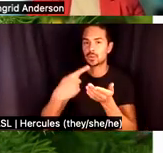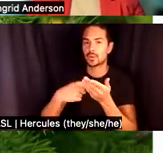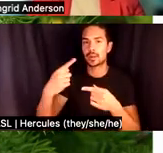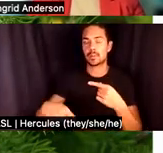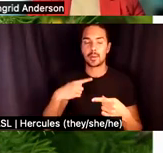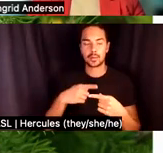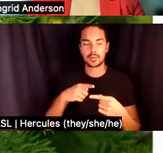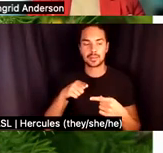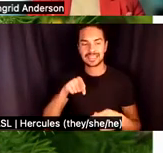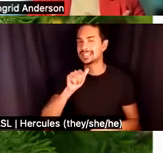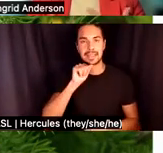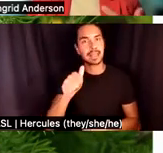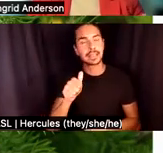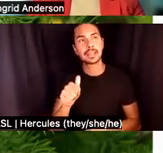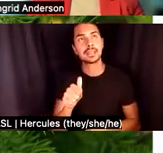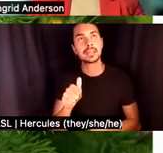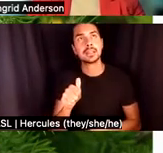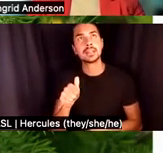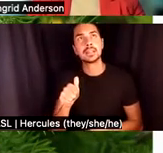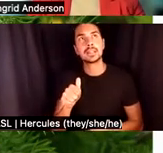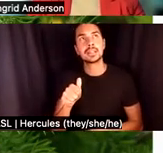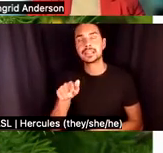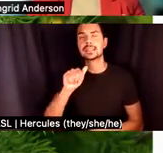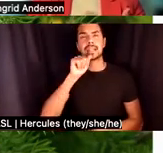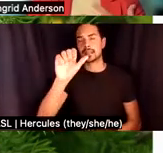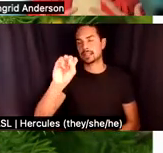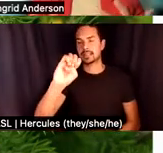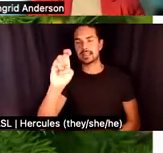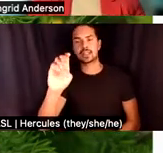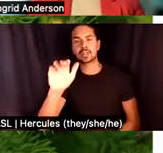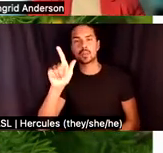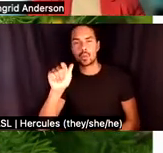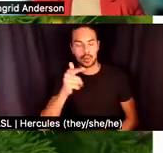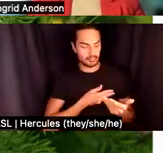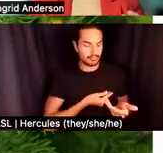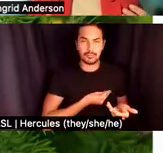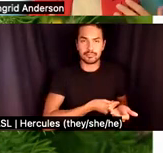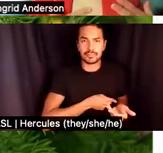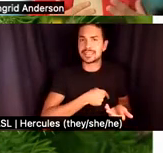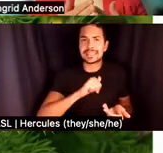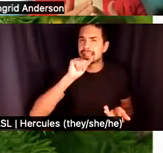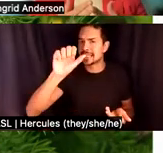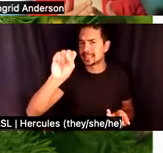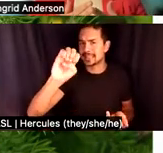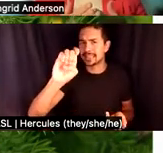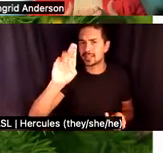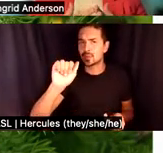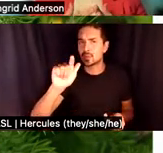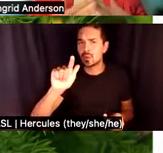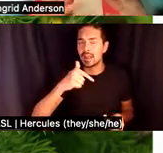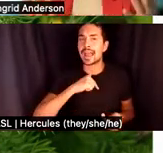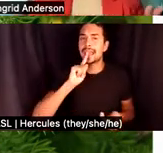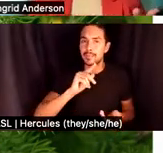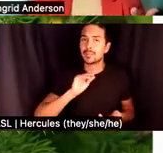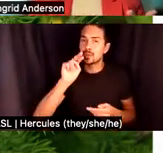that this isn't a sexual experience, this is nurturing my child. And I think about